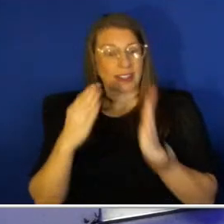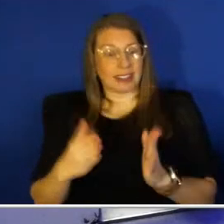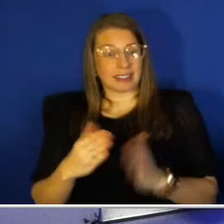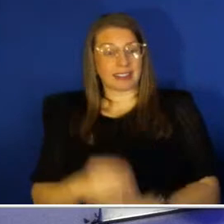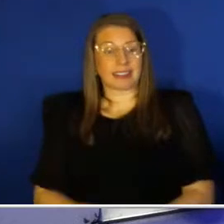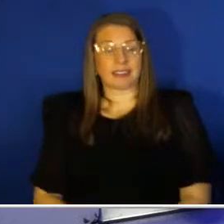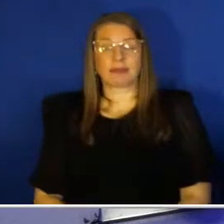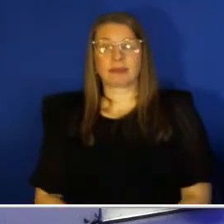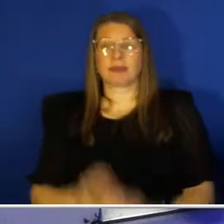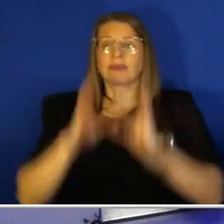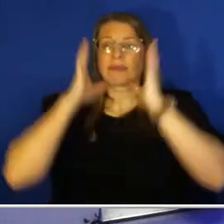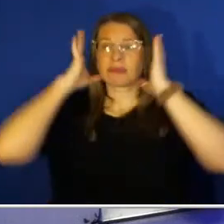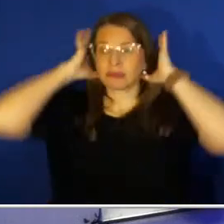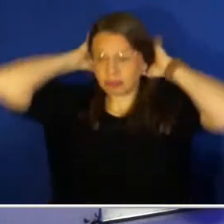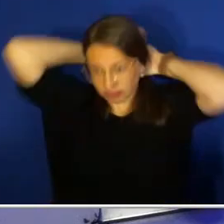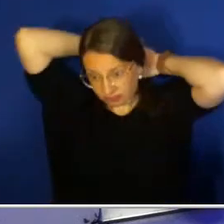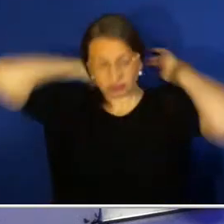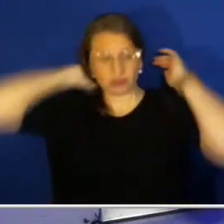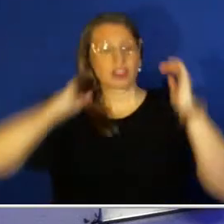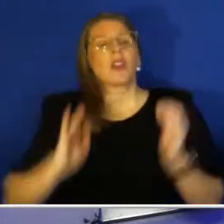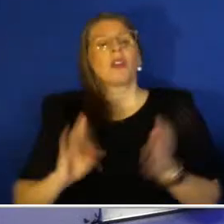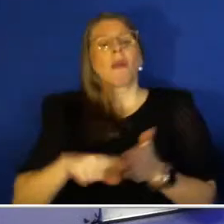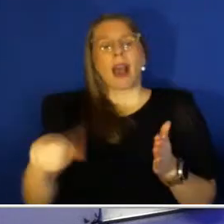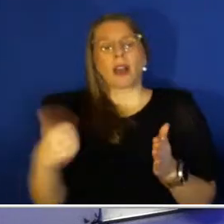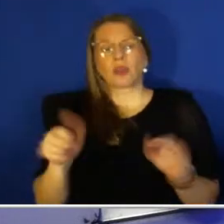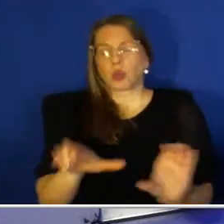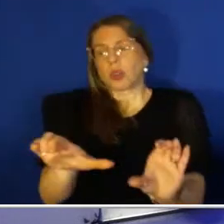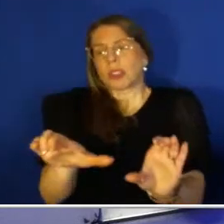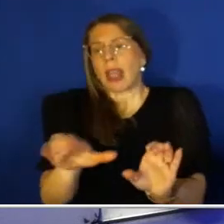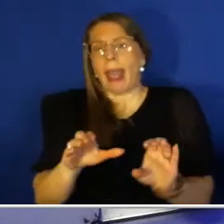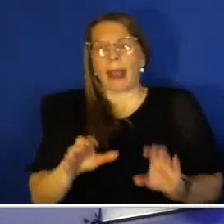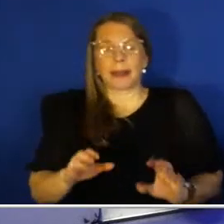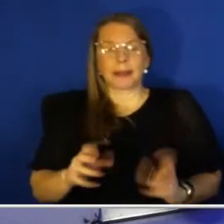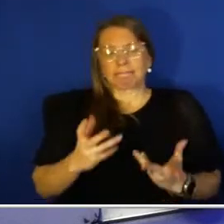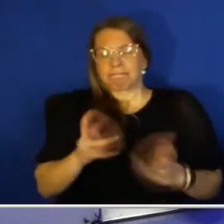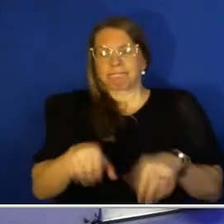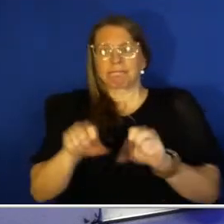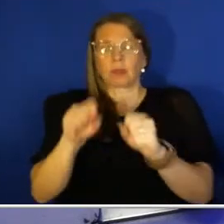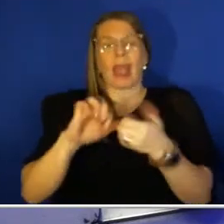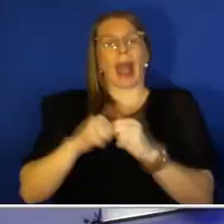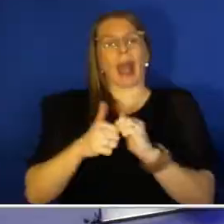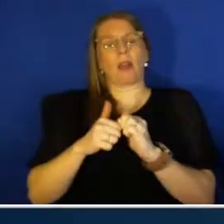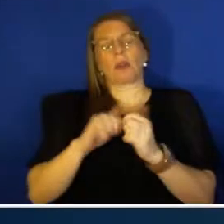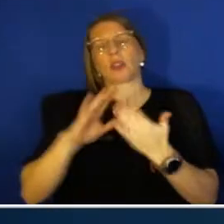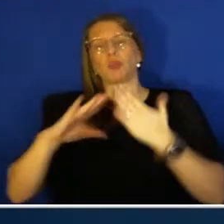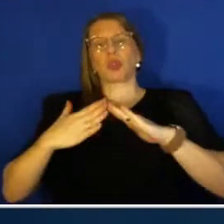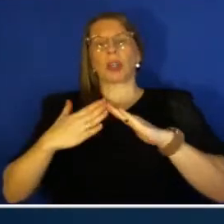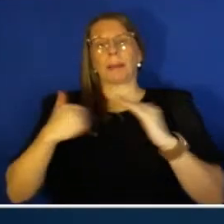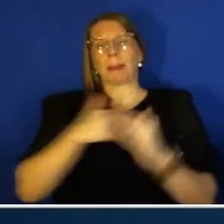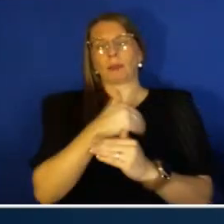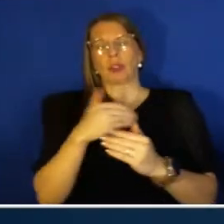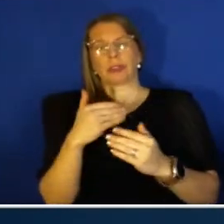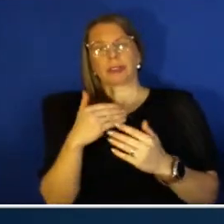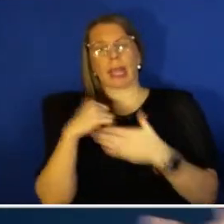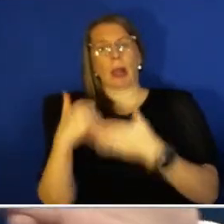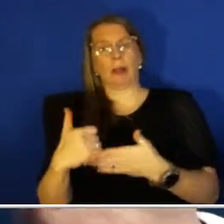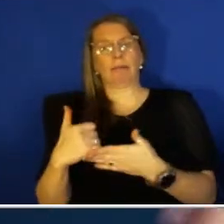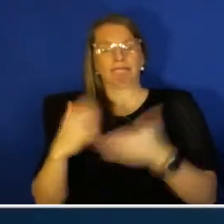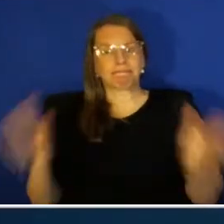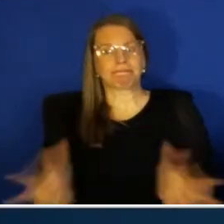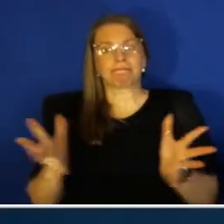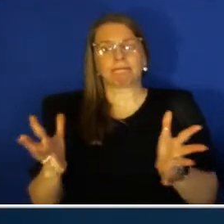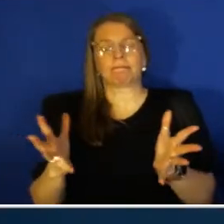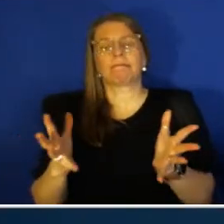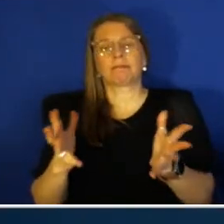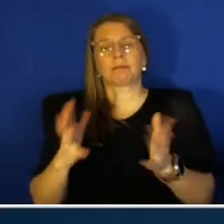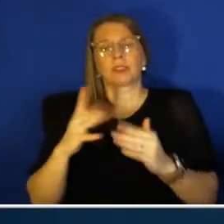think people want to see what kind of action is being taken, and how can us as community members get the word out? Yeah, I think that's a really good question. I'm going to start, and I want to